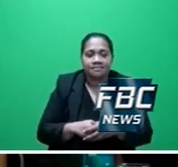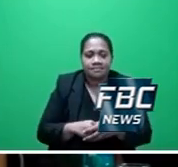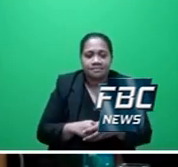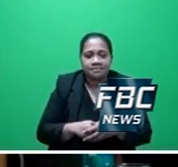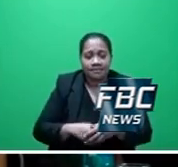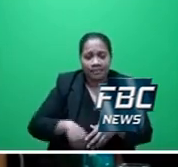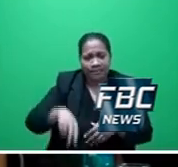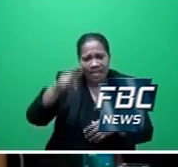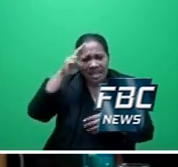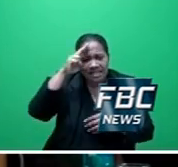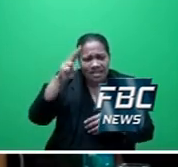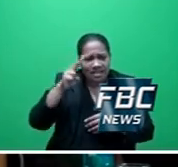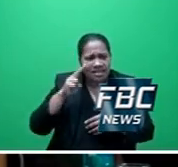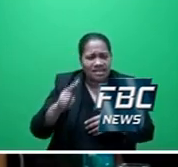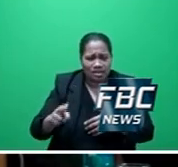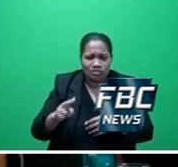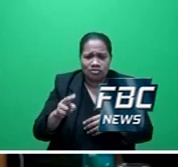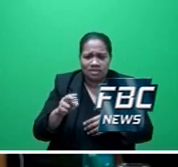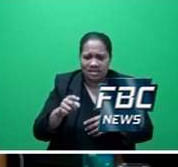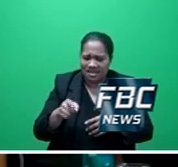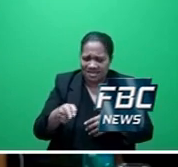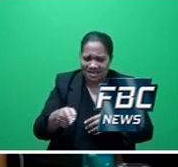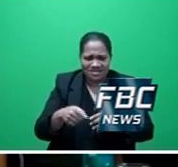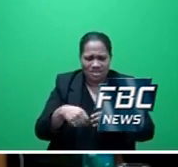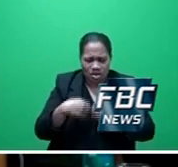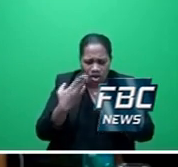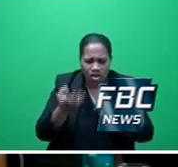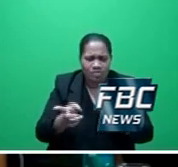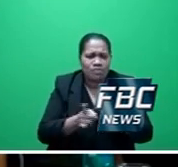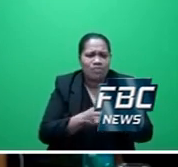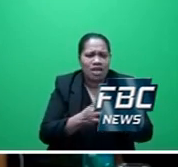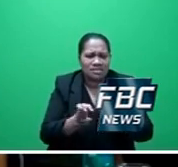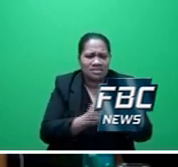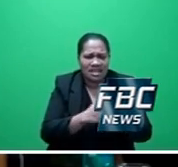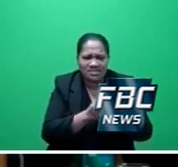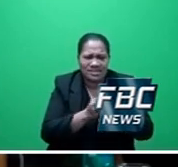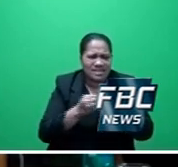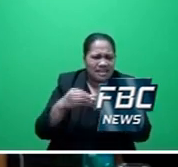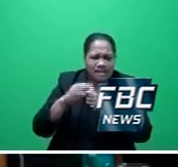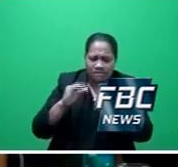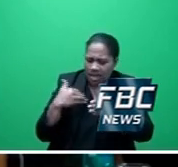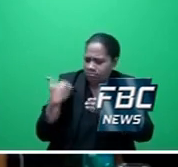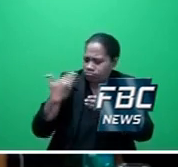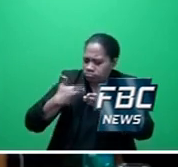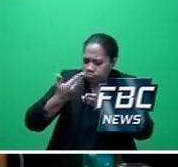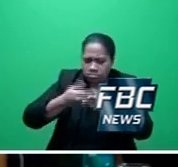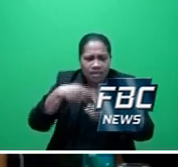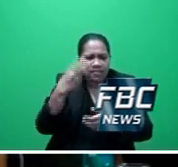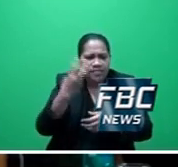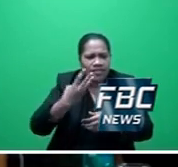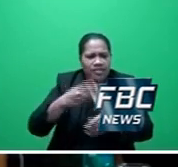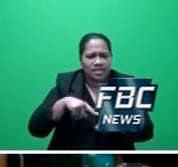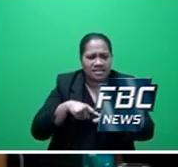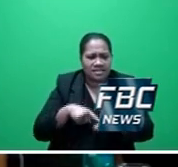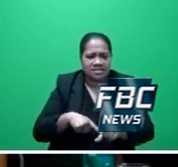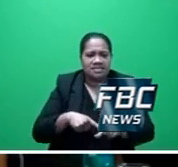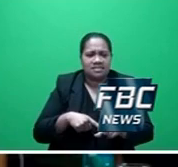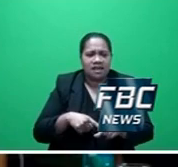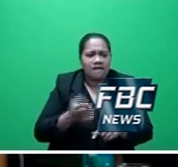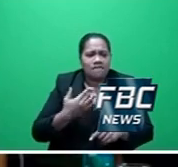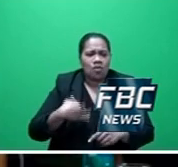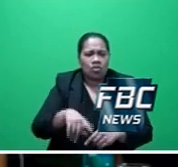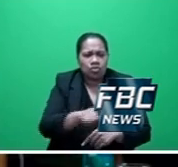presided over by the Honourable Prime Minister for over 13 years, who for all intents and purposes